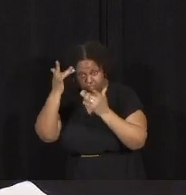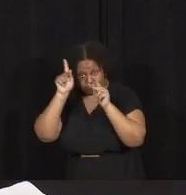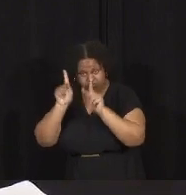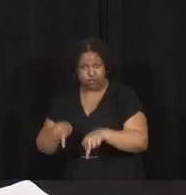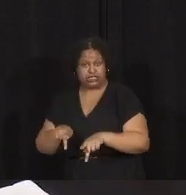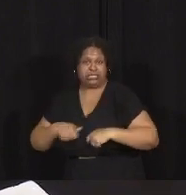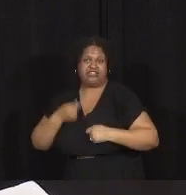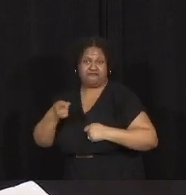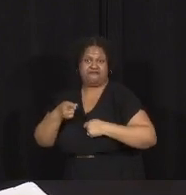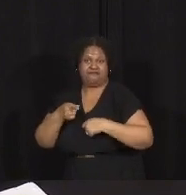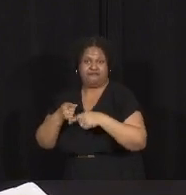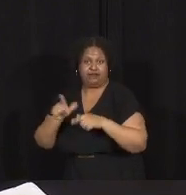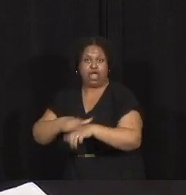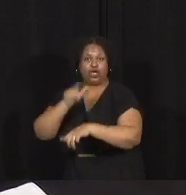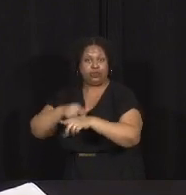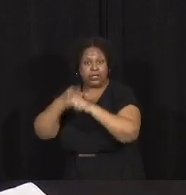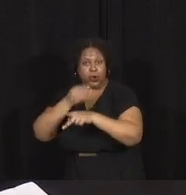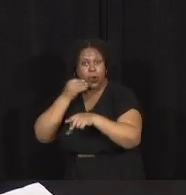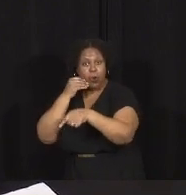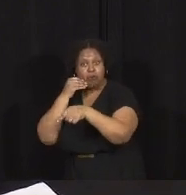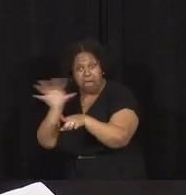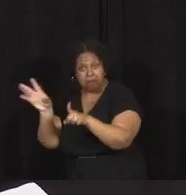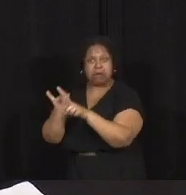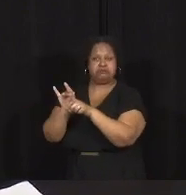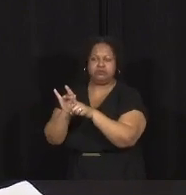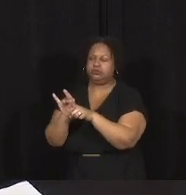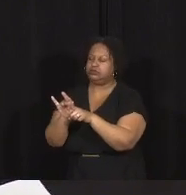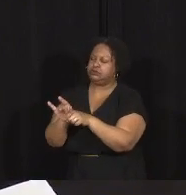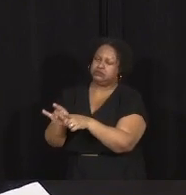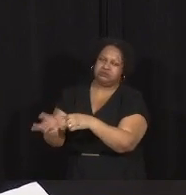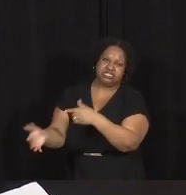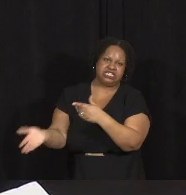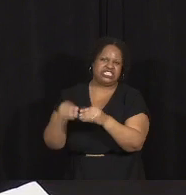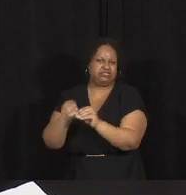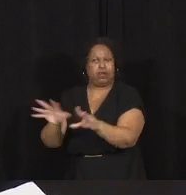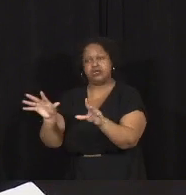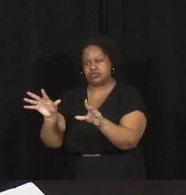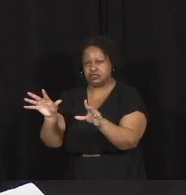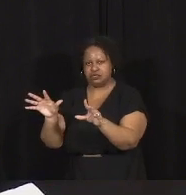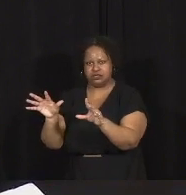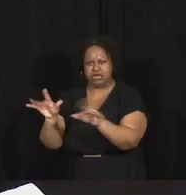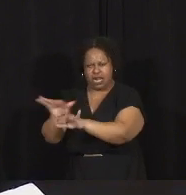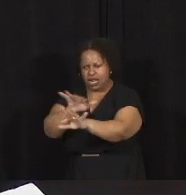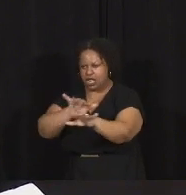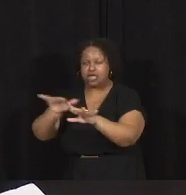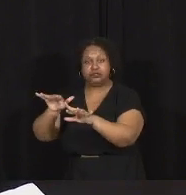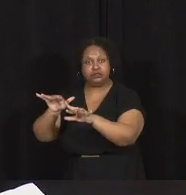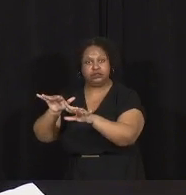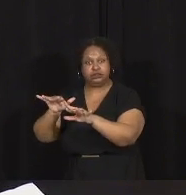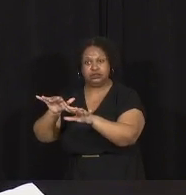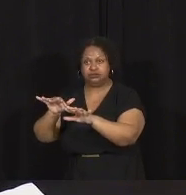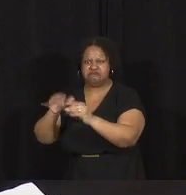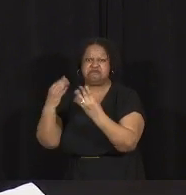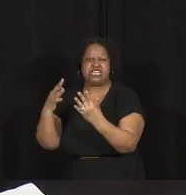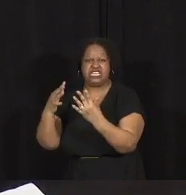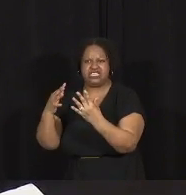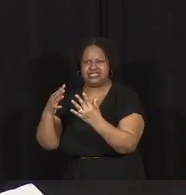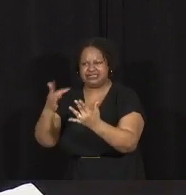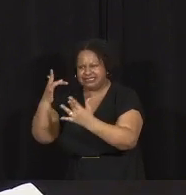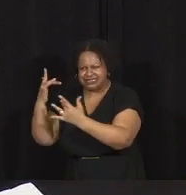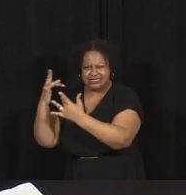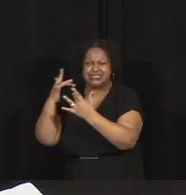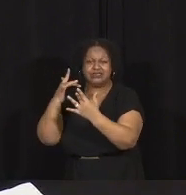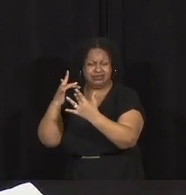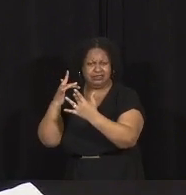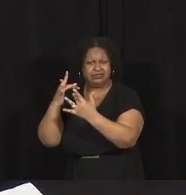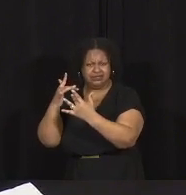home, it is very easy for it to spread very quickly and to bring